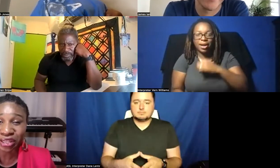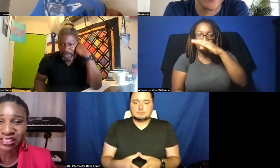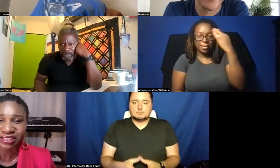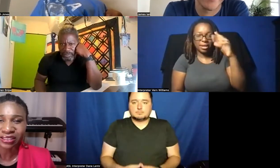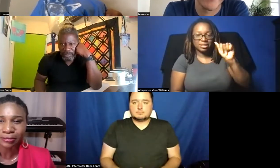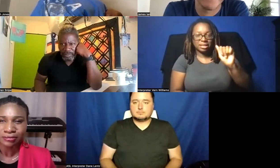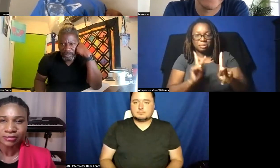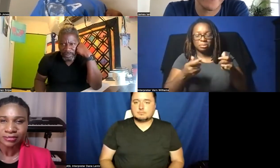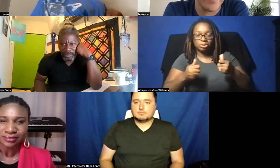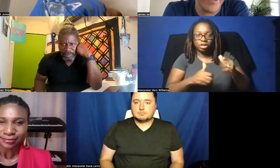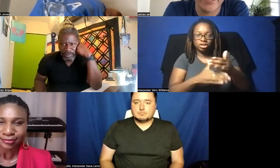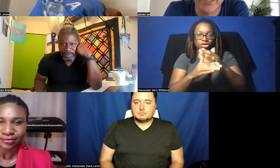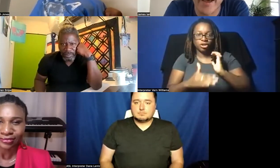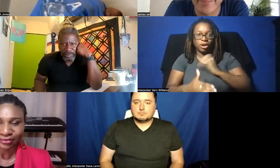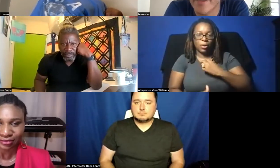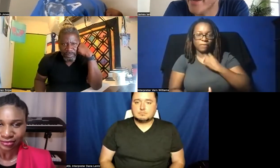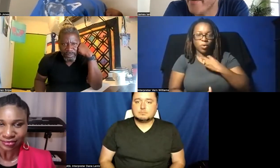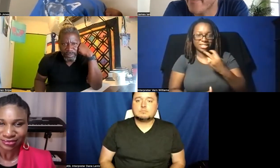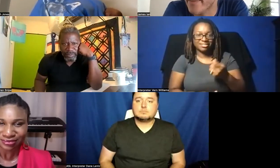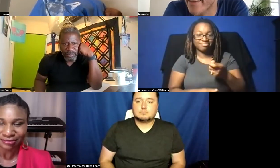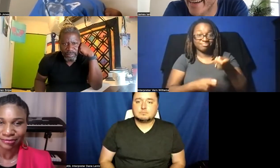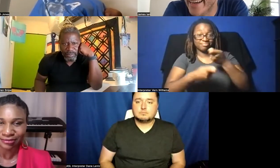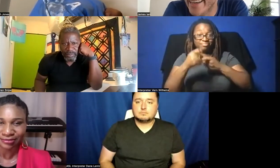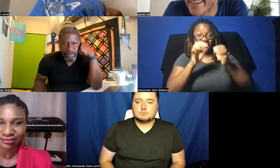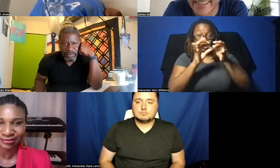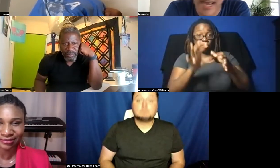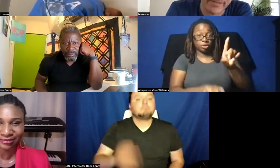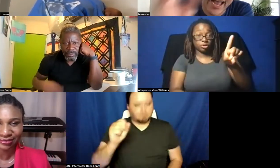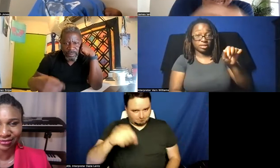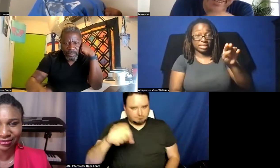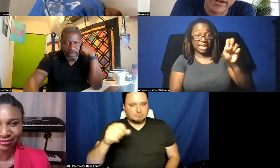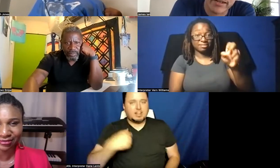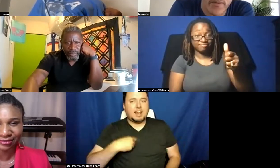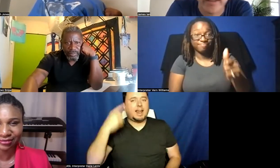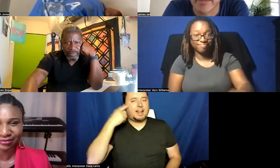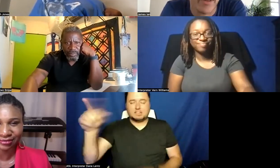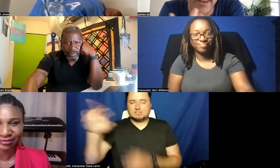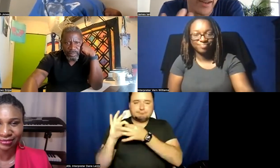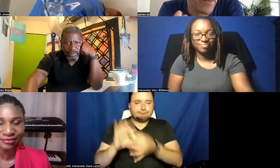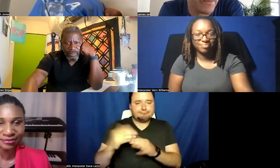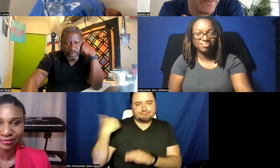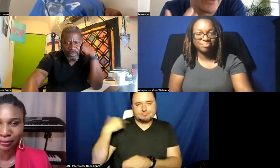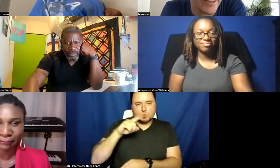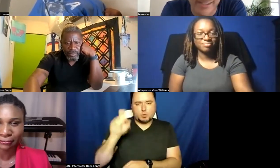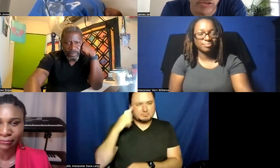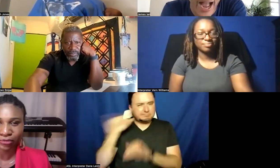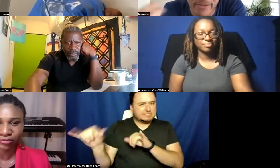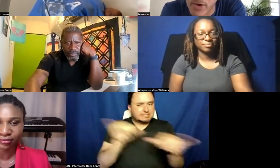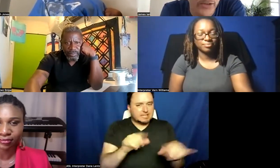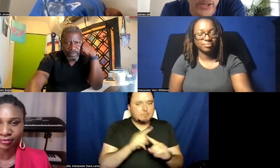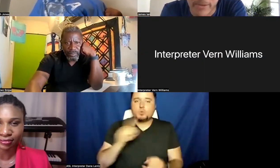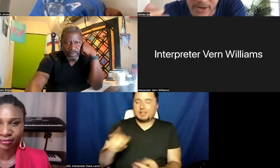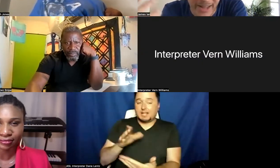our voice? Yeah, so I think this kind of ties into like earlier questions, but music